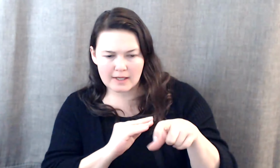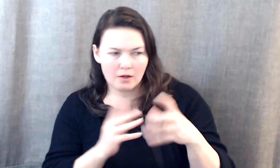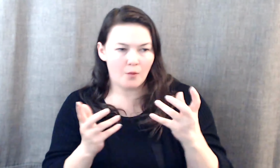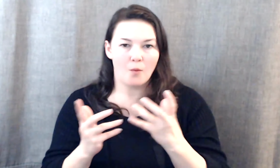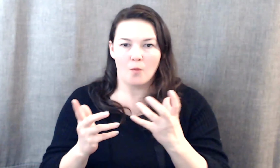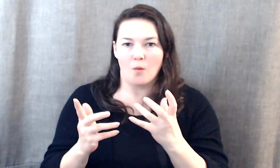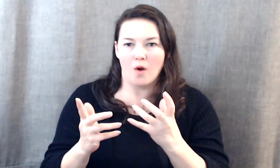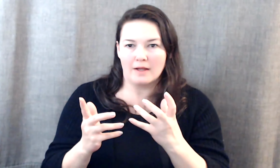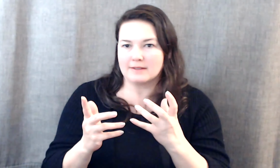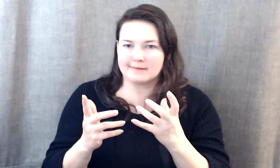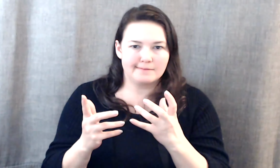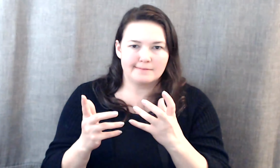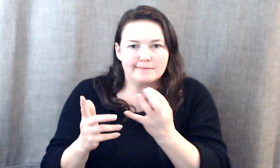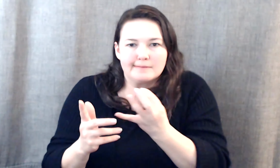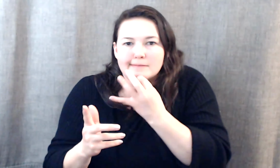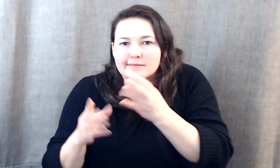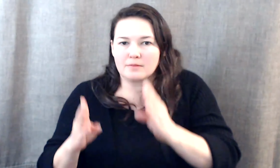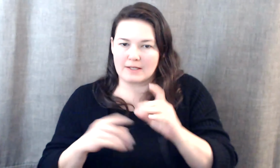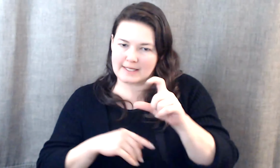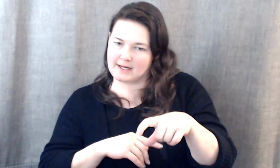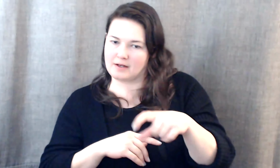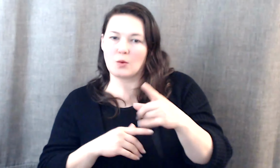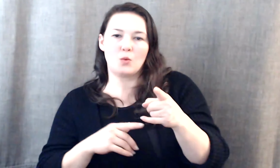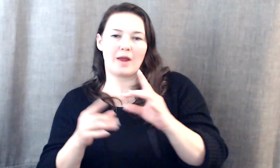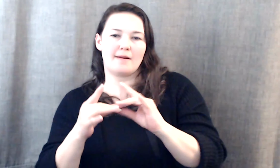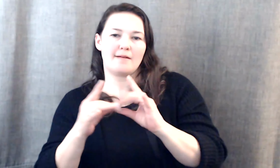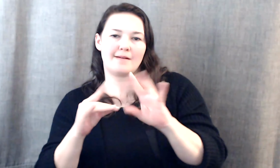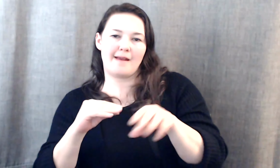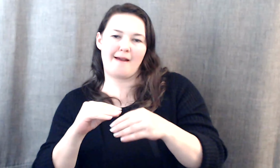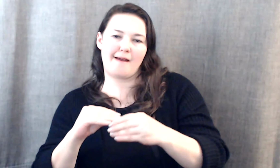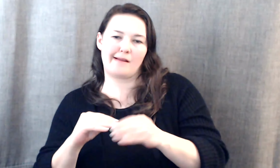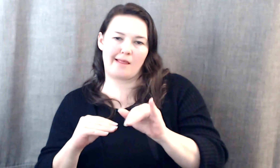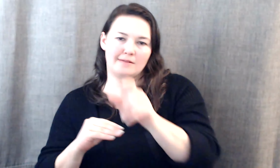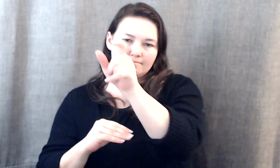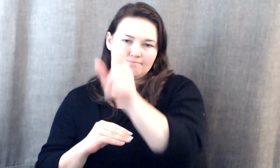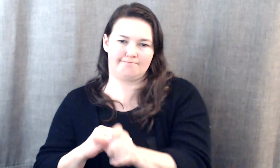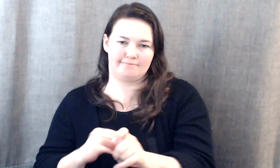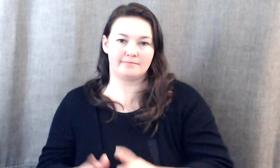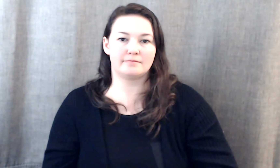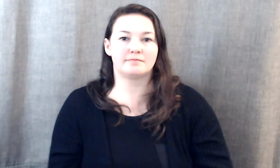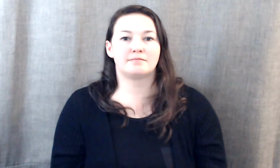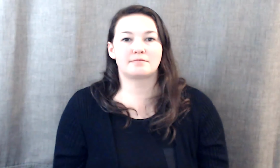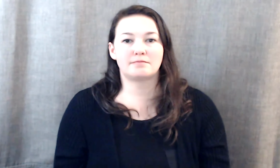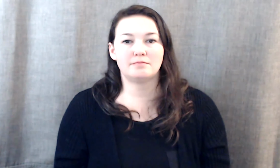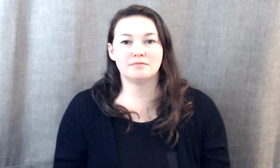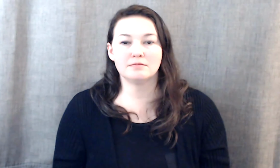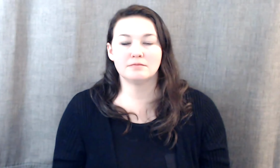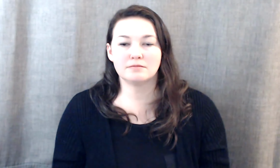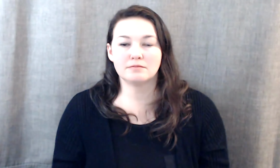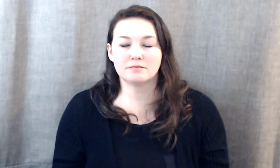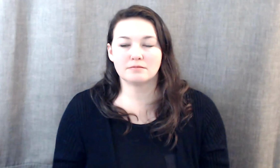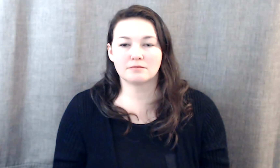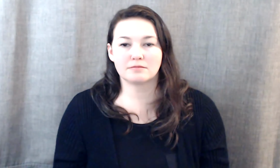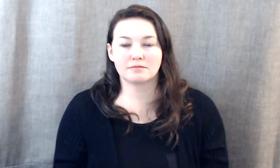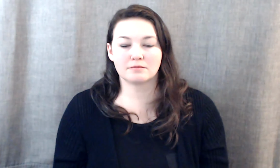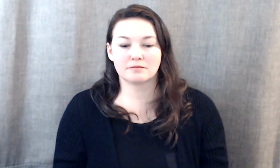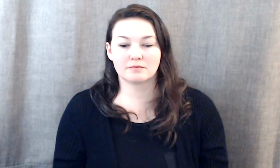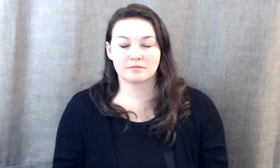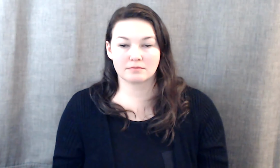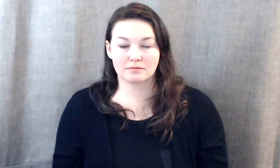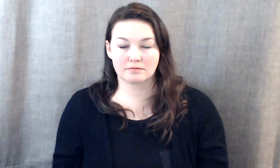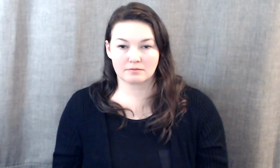you can comment on those as well. Entonces, adicionalmente, entonces puede agregar más la